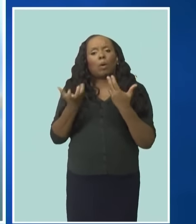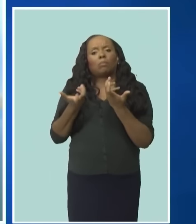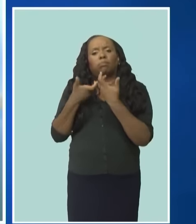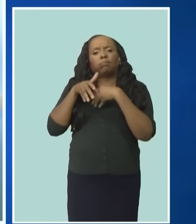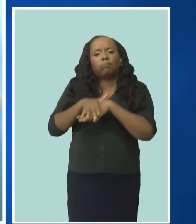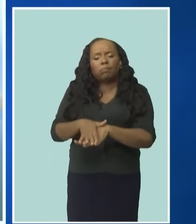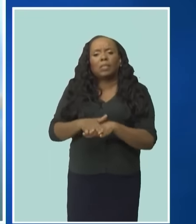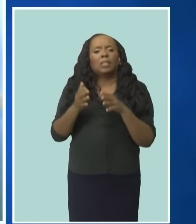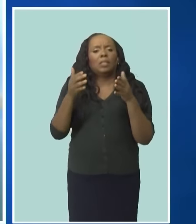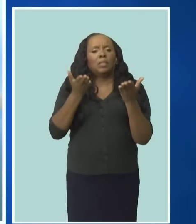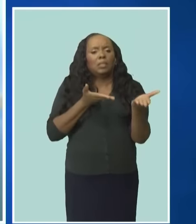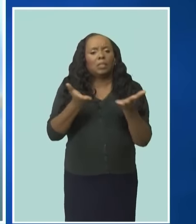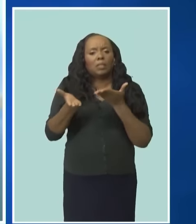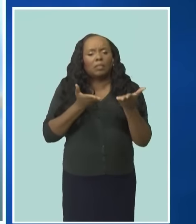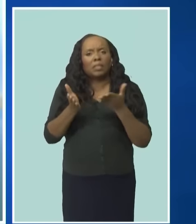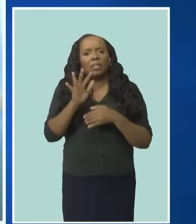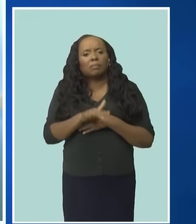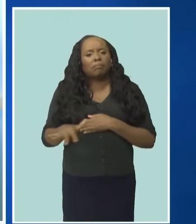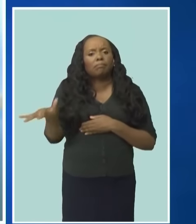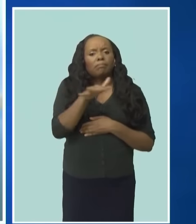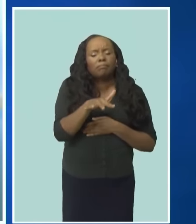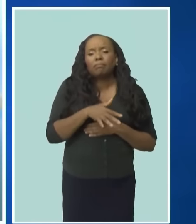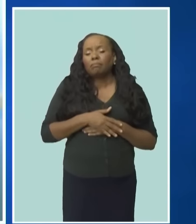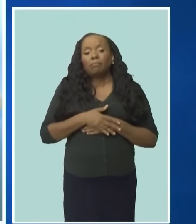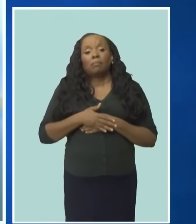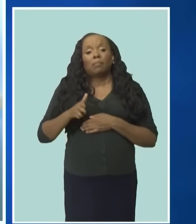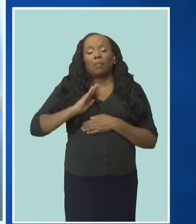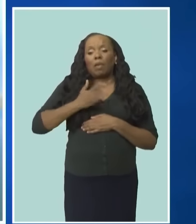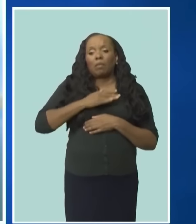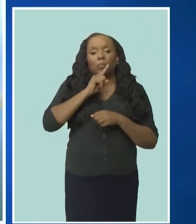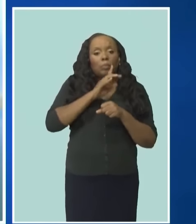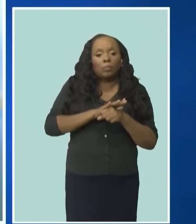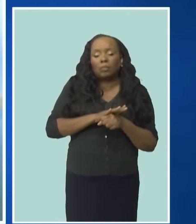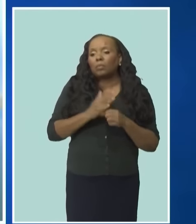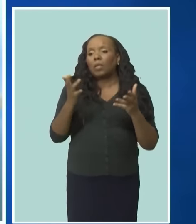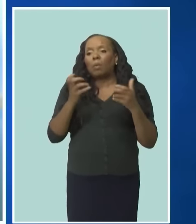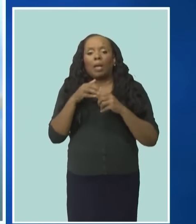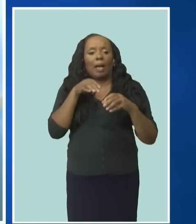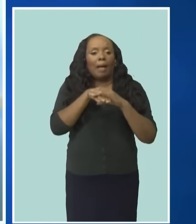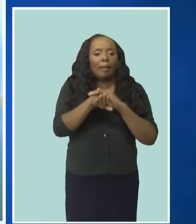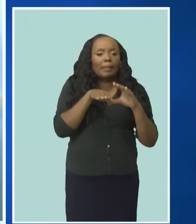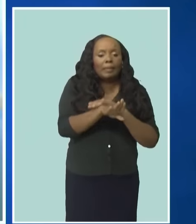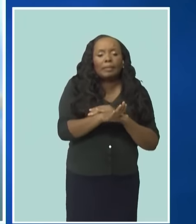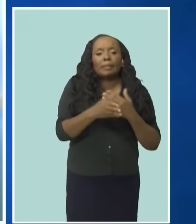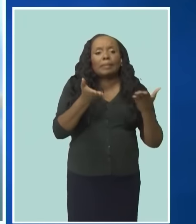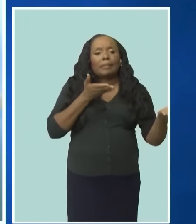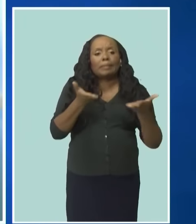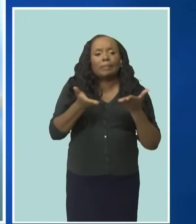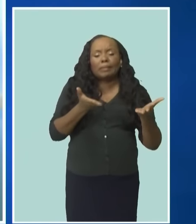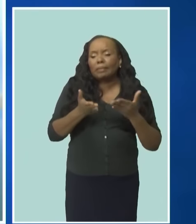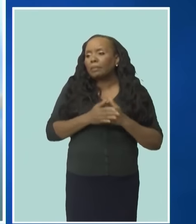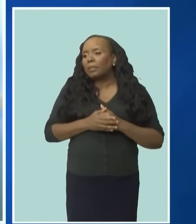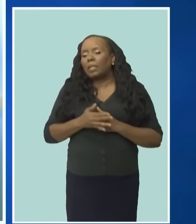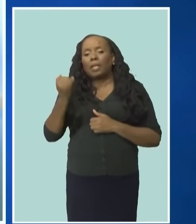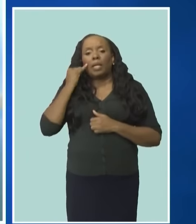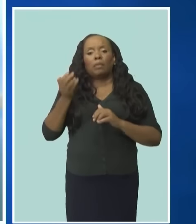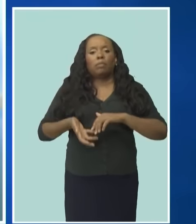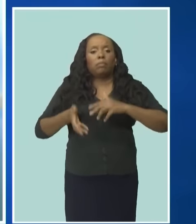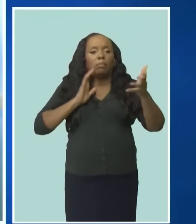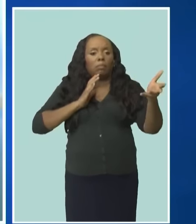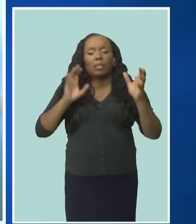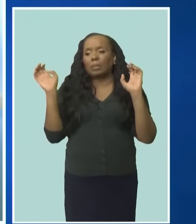across various settings. Furthermore, our commitment to the theme of access to services, mental health in catastrophes and